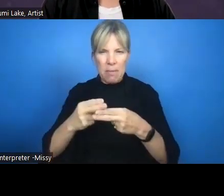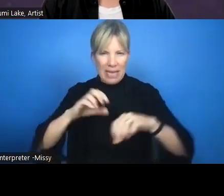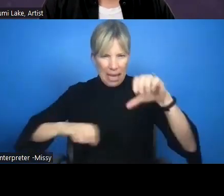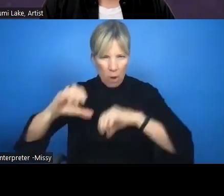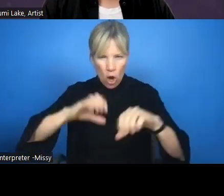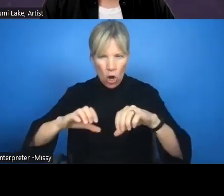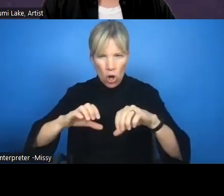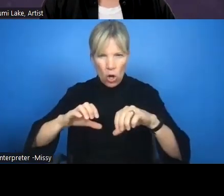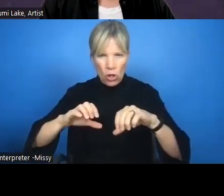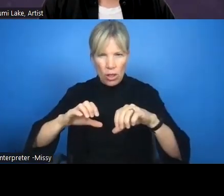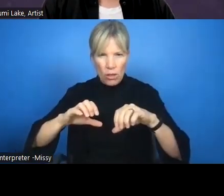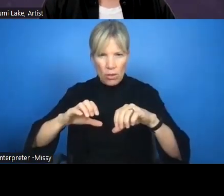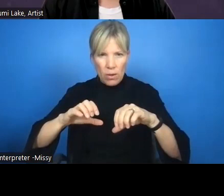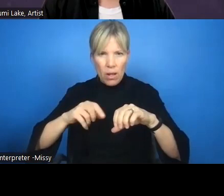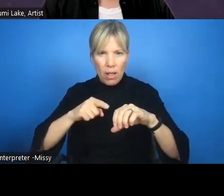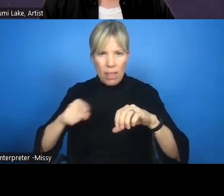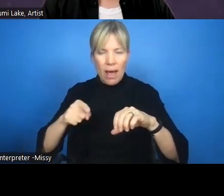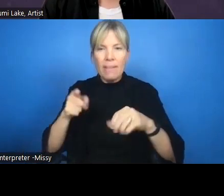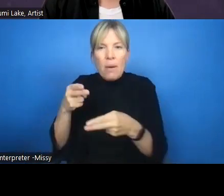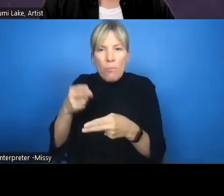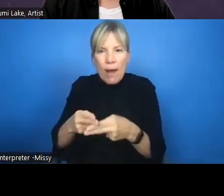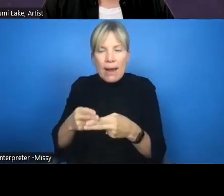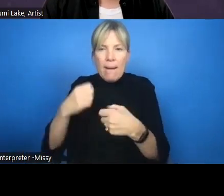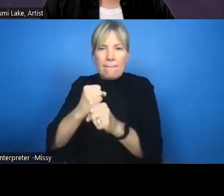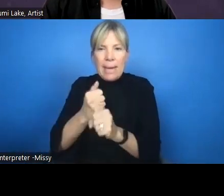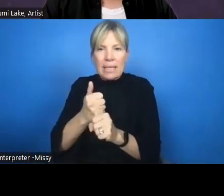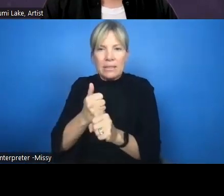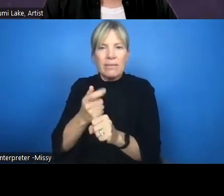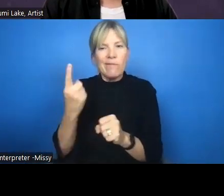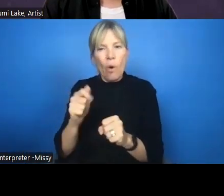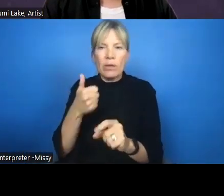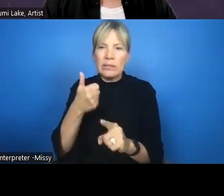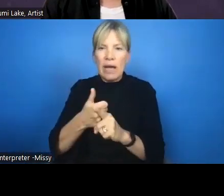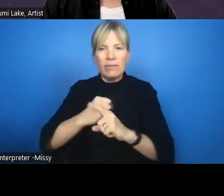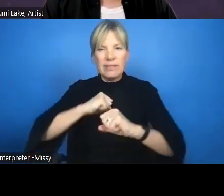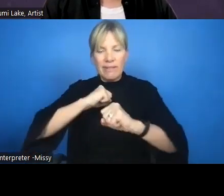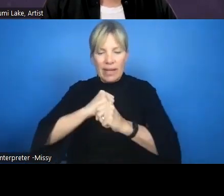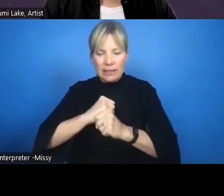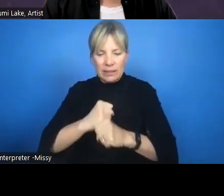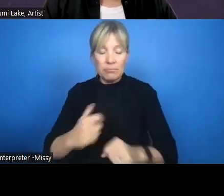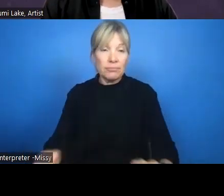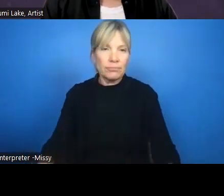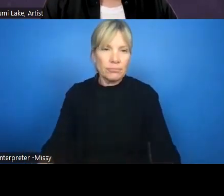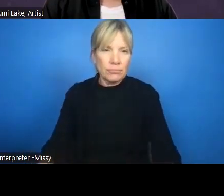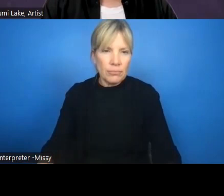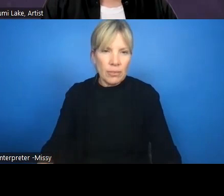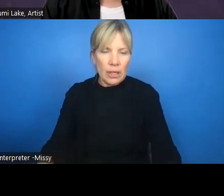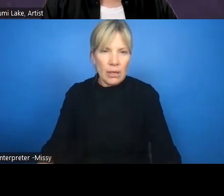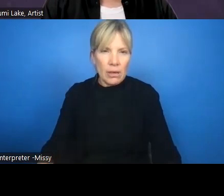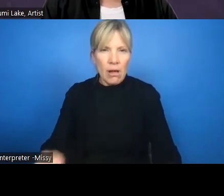the plant makes for the self-defense. So